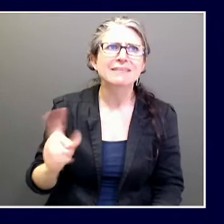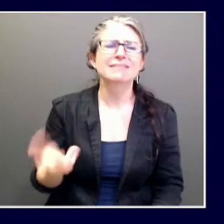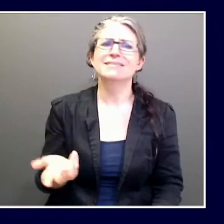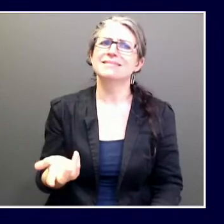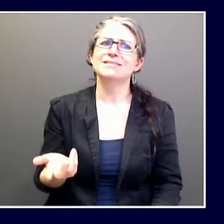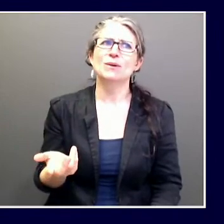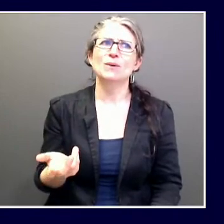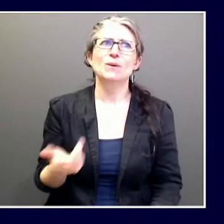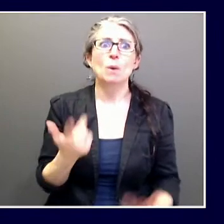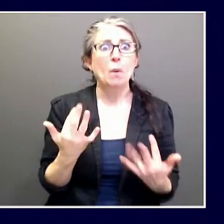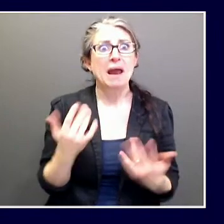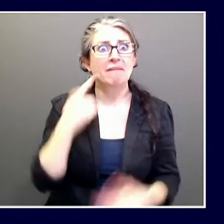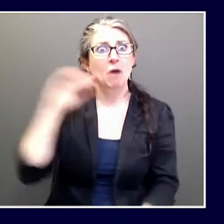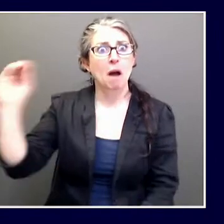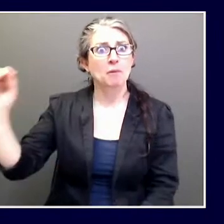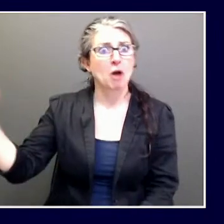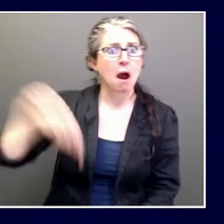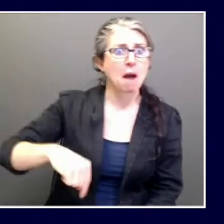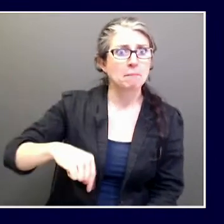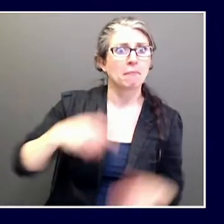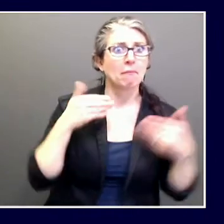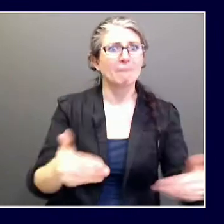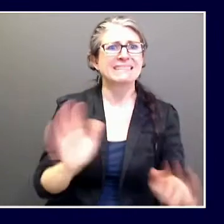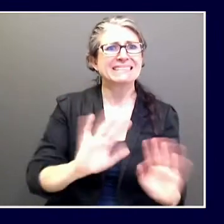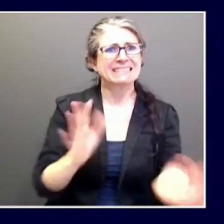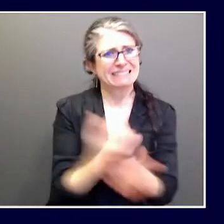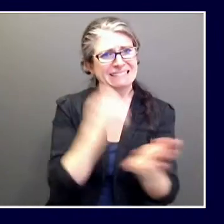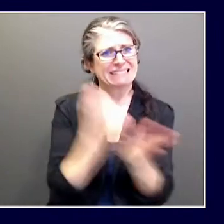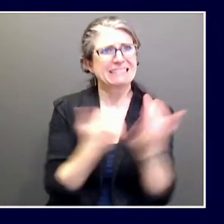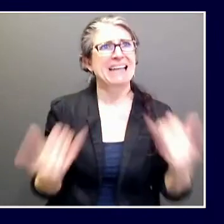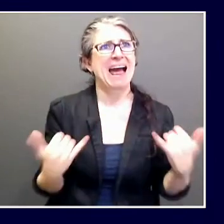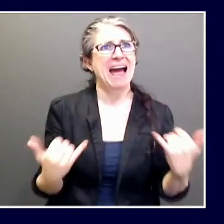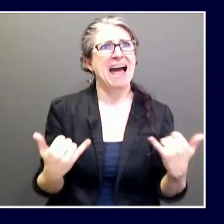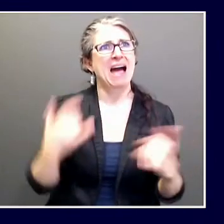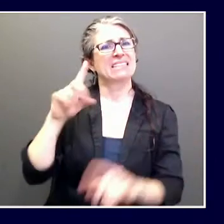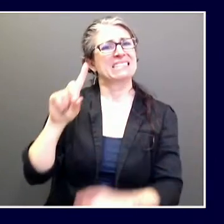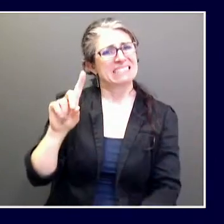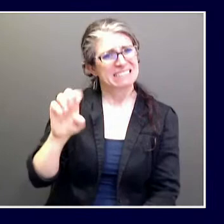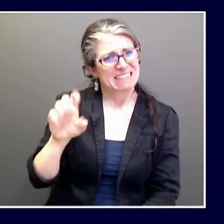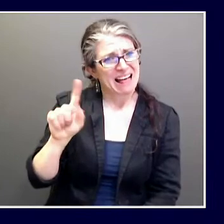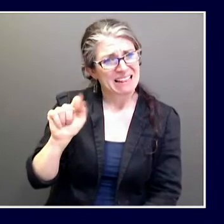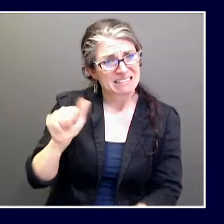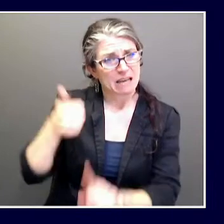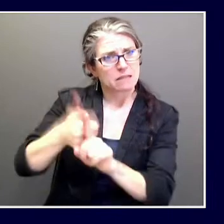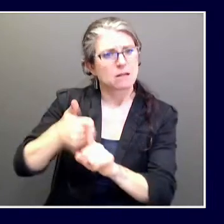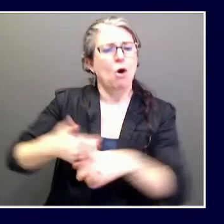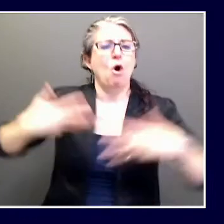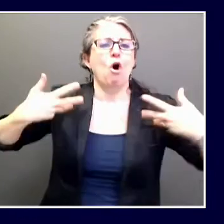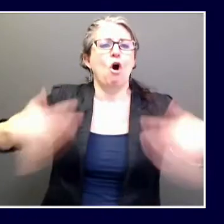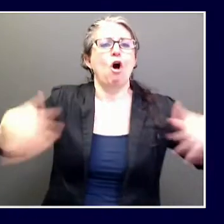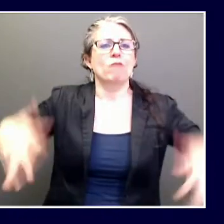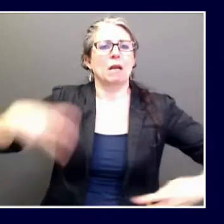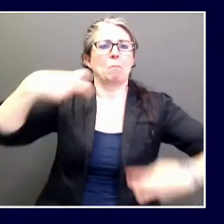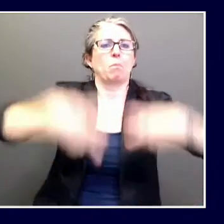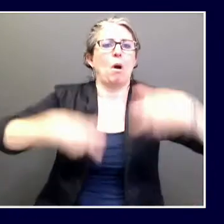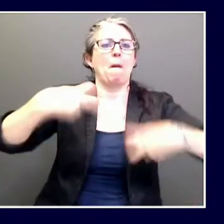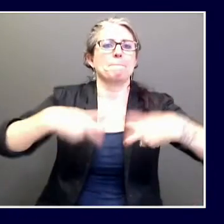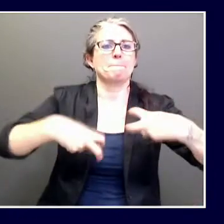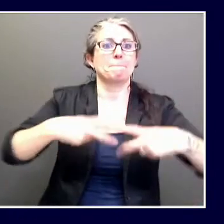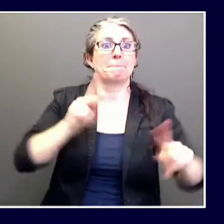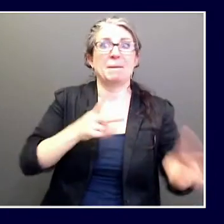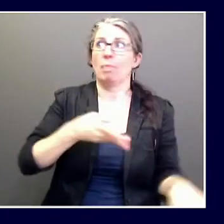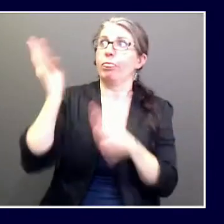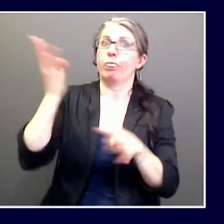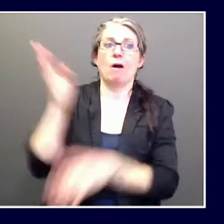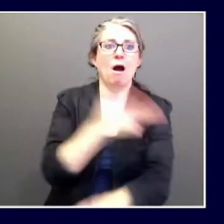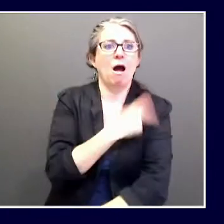further. Based on where we are right now, Delta alone should be a reason to go get vaccinated. So quick Or boost it.